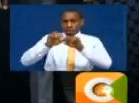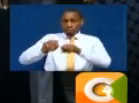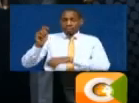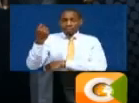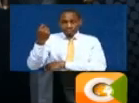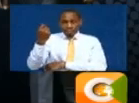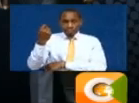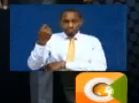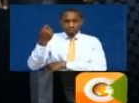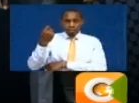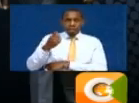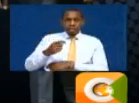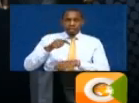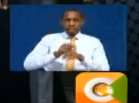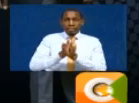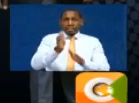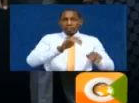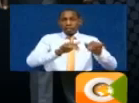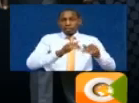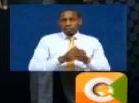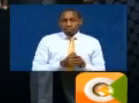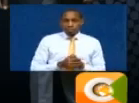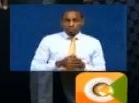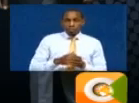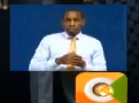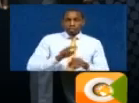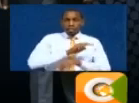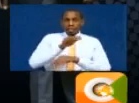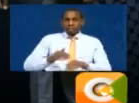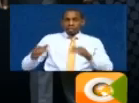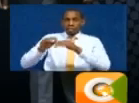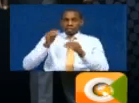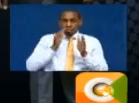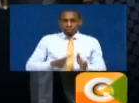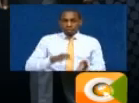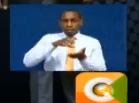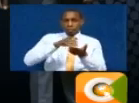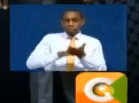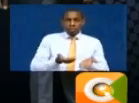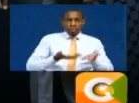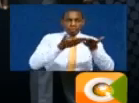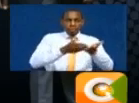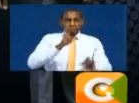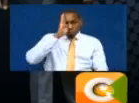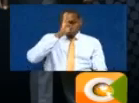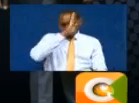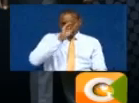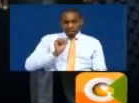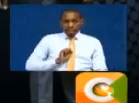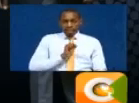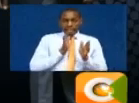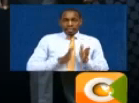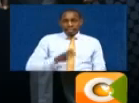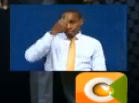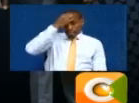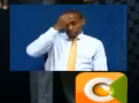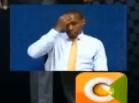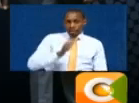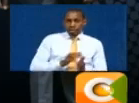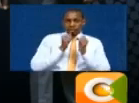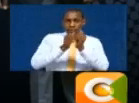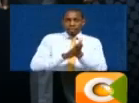the presidency in the August State House race. The National Assembly Speaker's seat is reserved for Bungoma Senator Moses Wetangula and